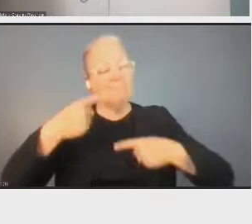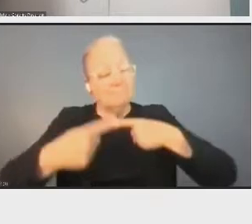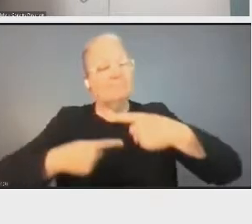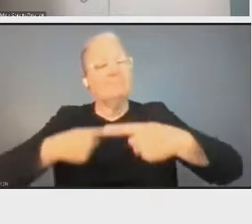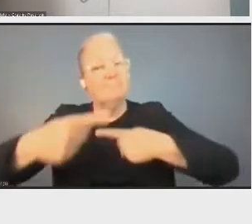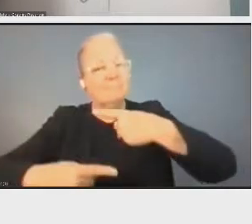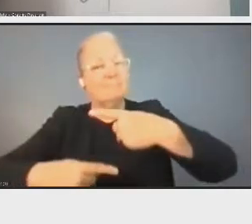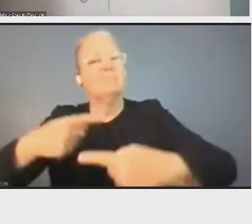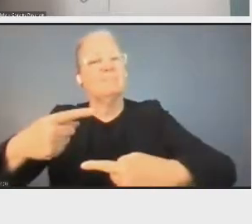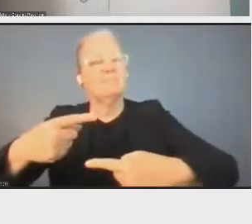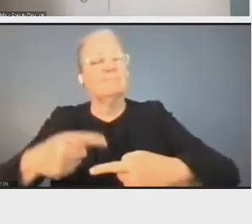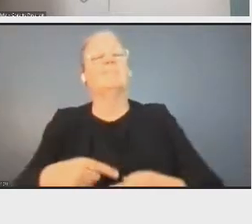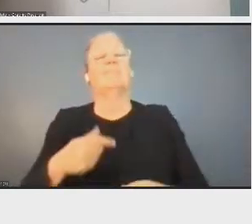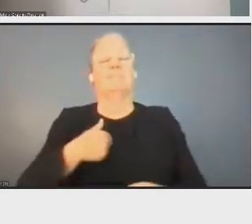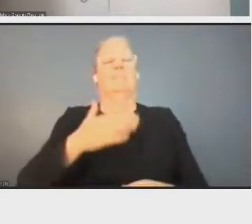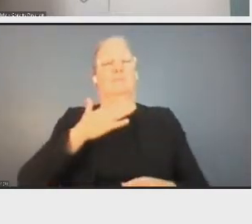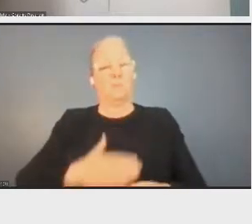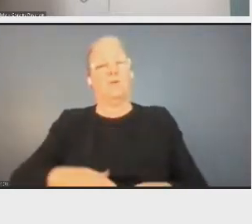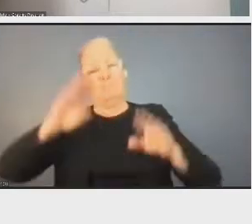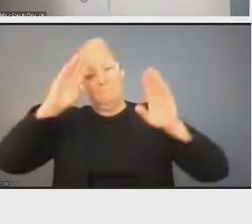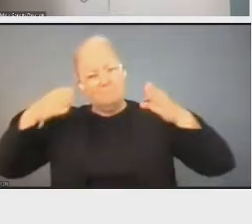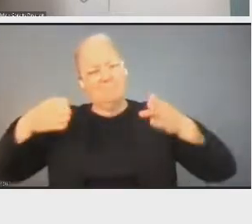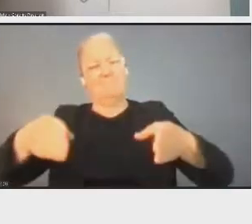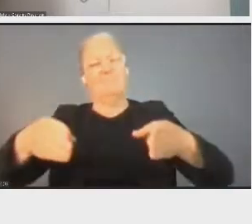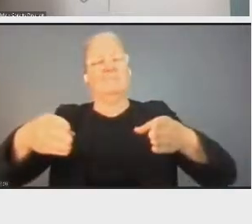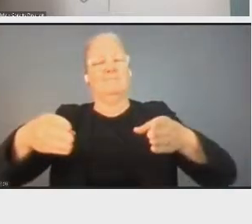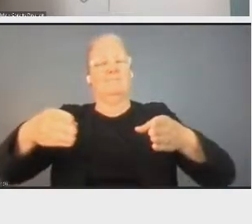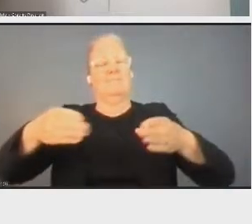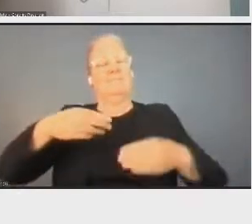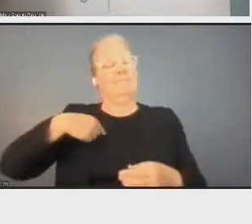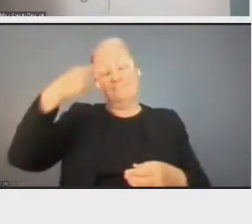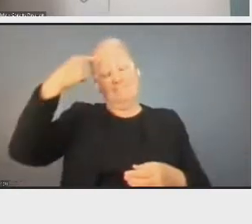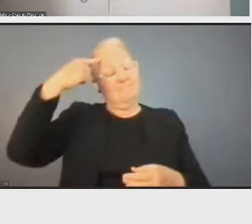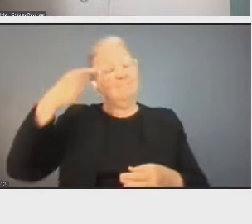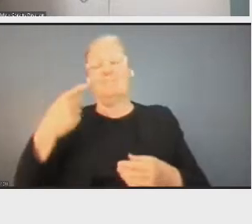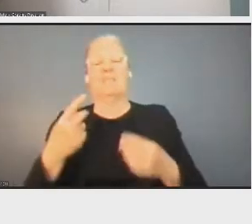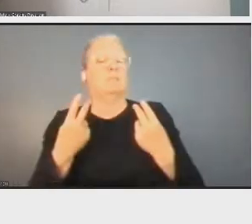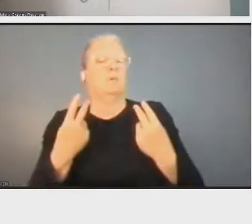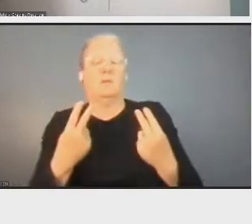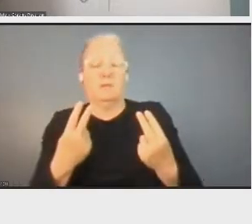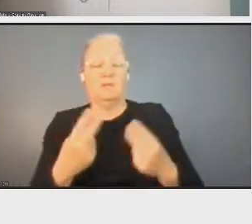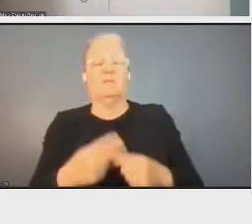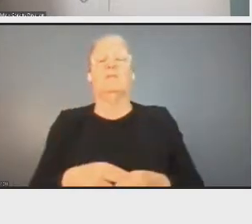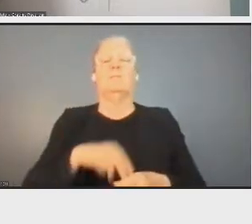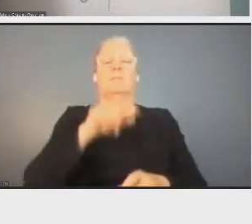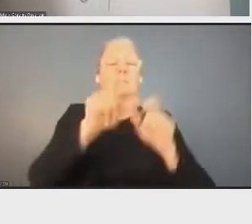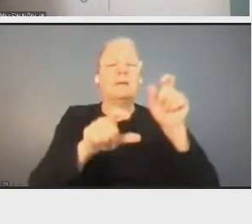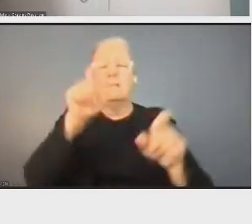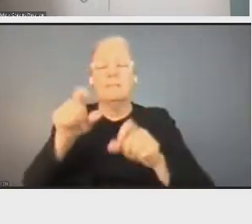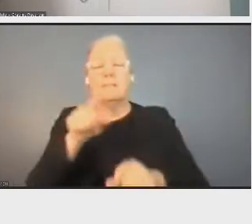that we are working on today. It is completely important to thank the people who are able